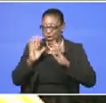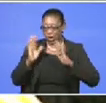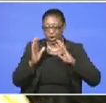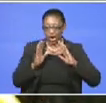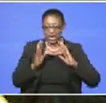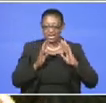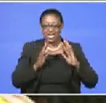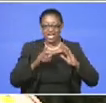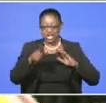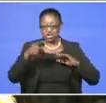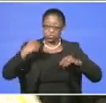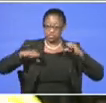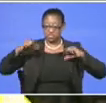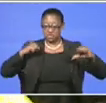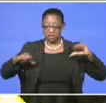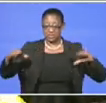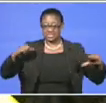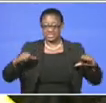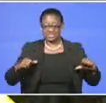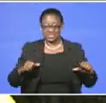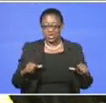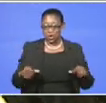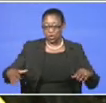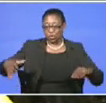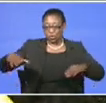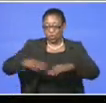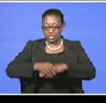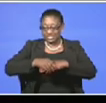the performance, holding hands,